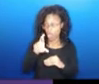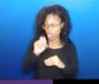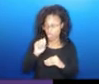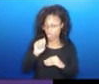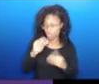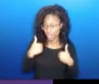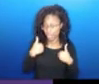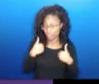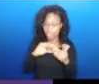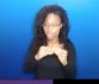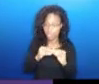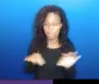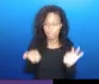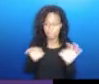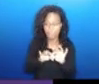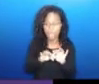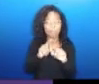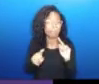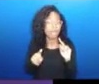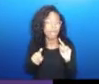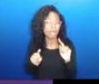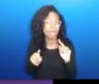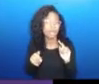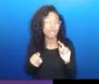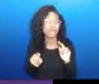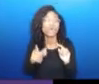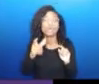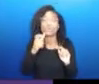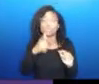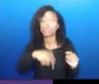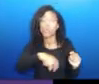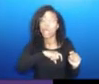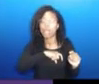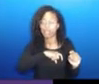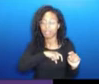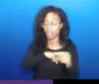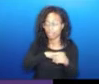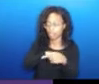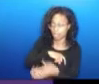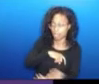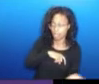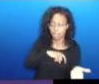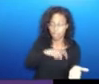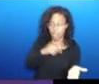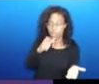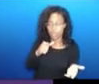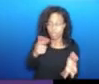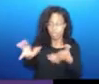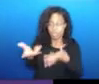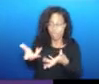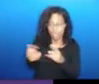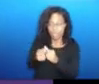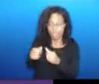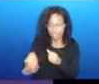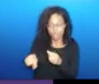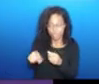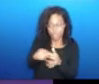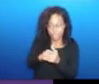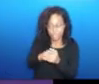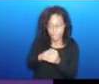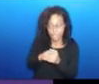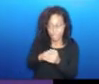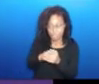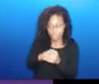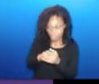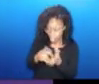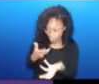is important. More important is the quality of your followers, who interacts with you, and who you're interacting